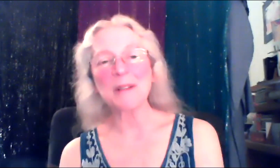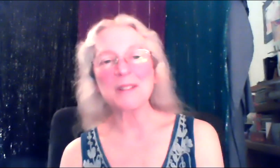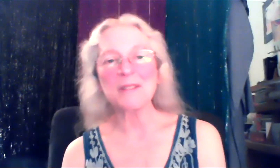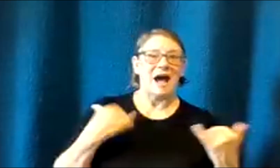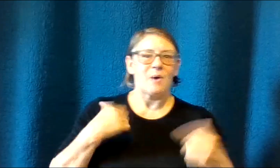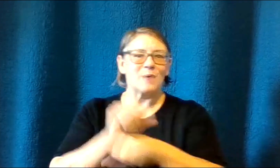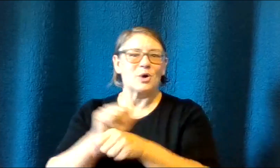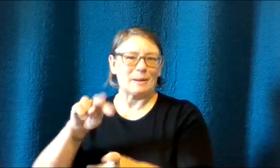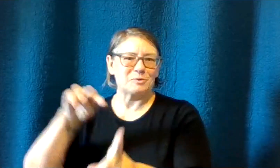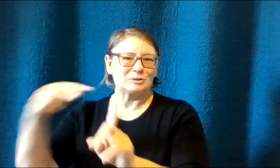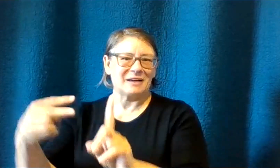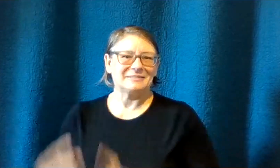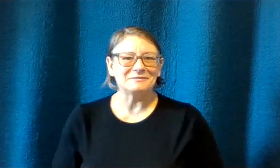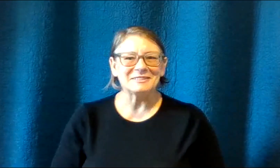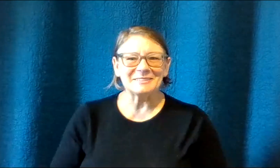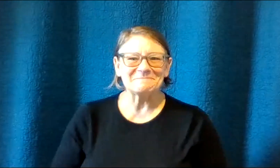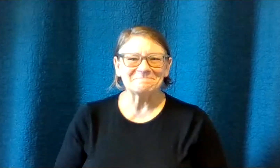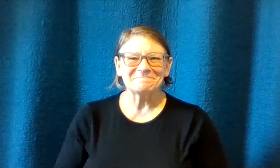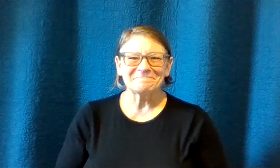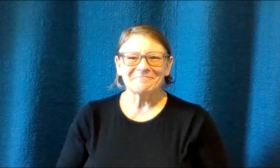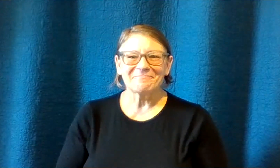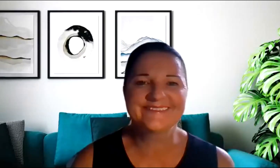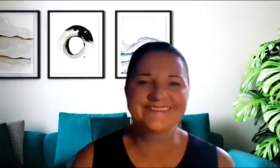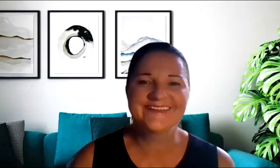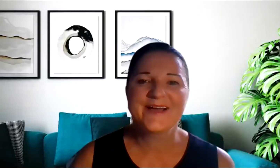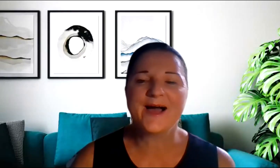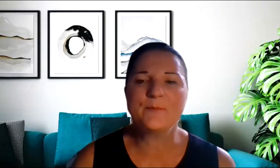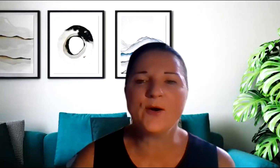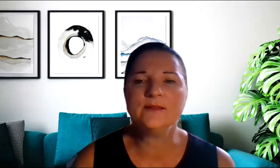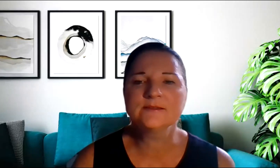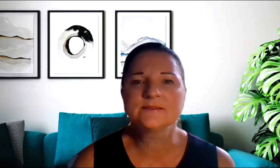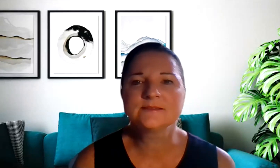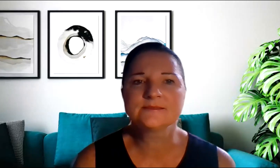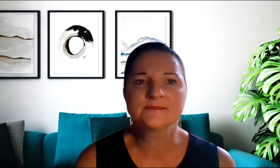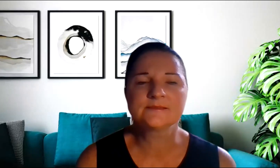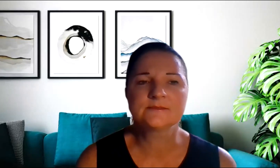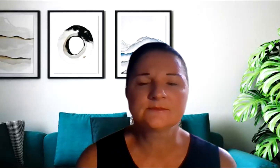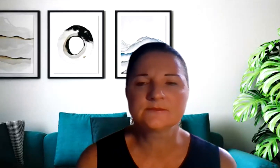at Perspective. Thank Part-time. you, Jan. Paul?